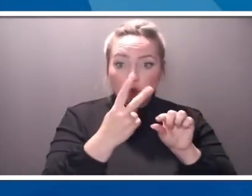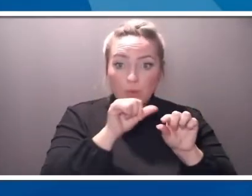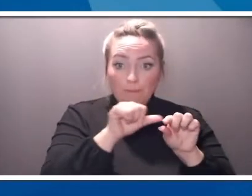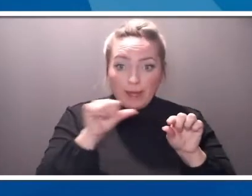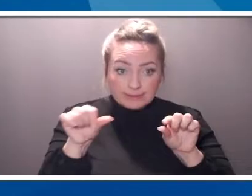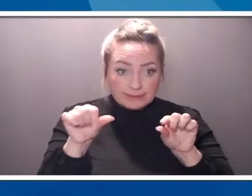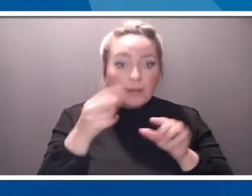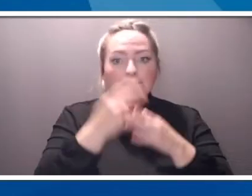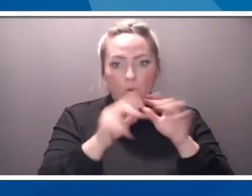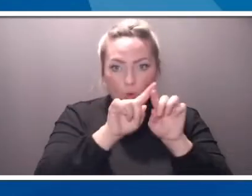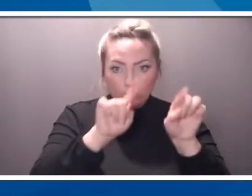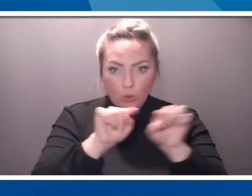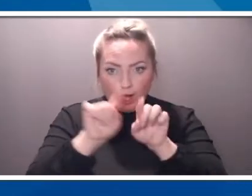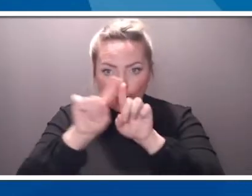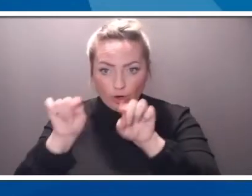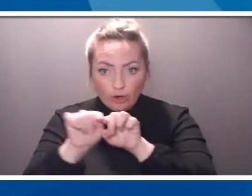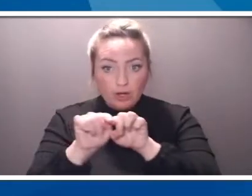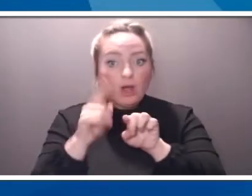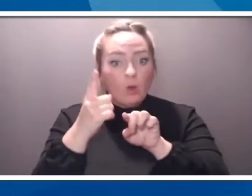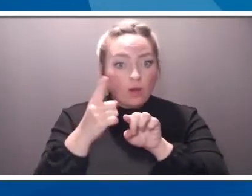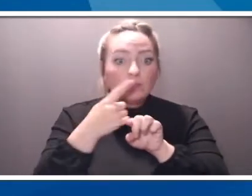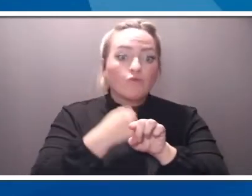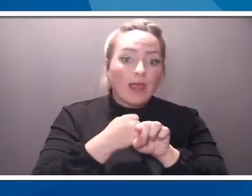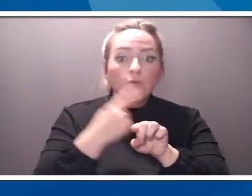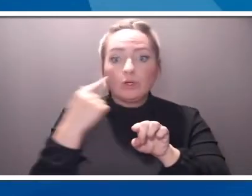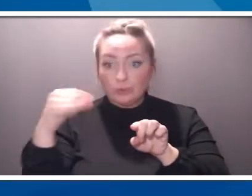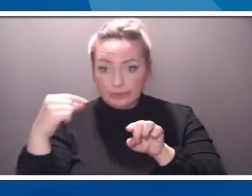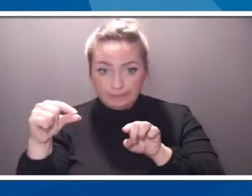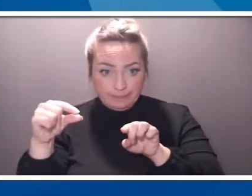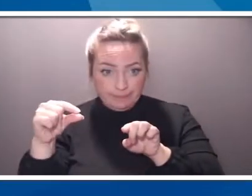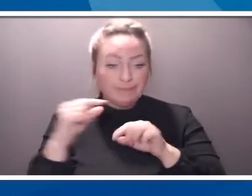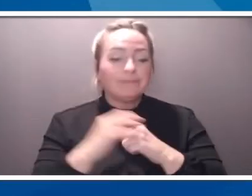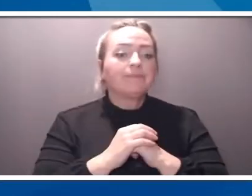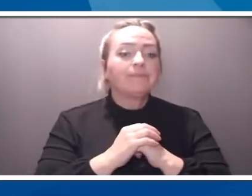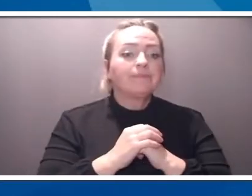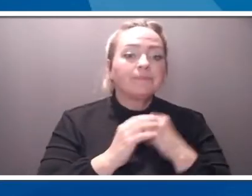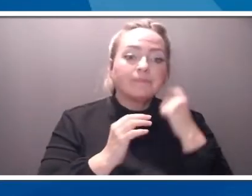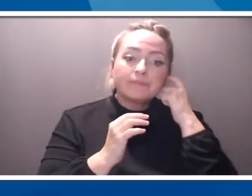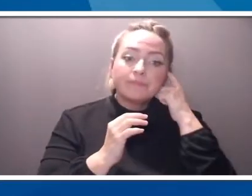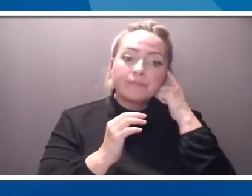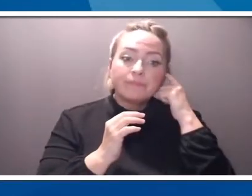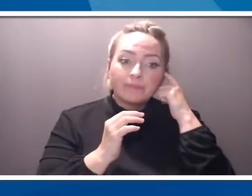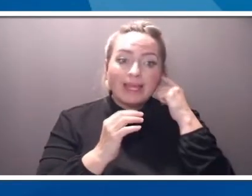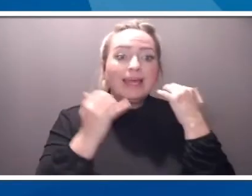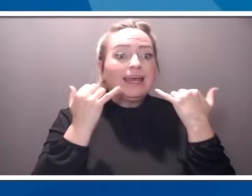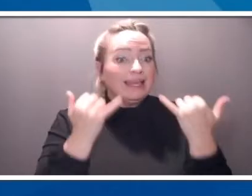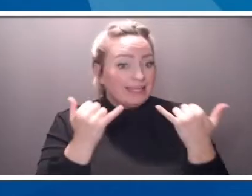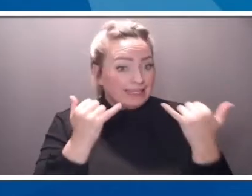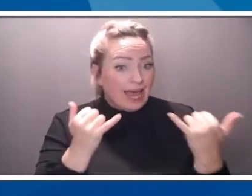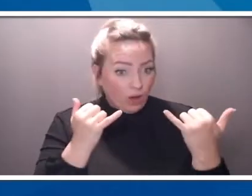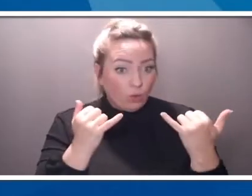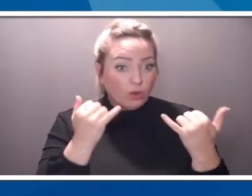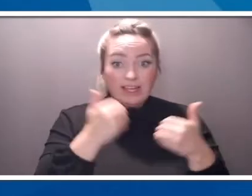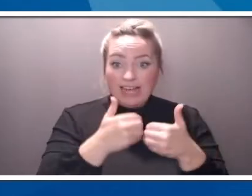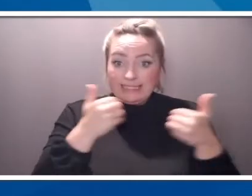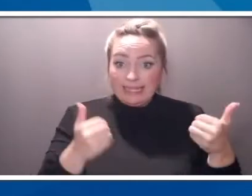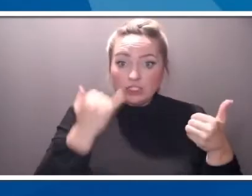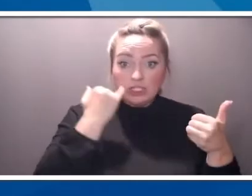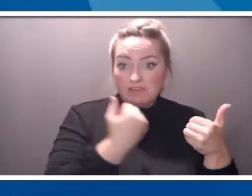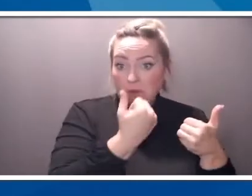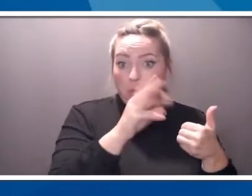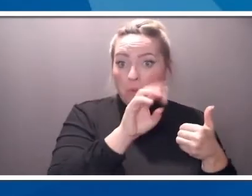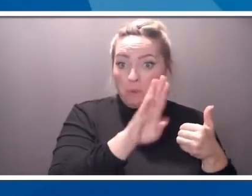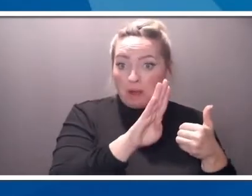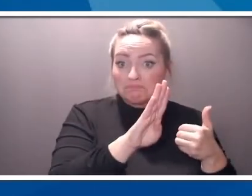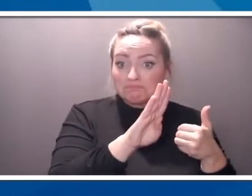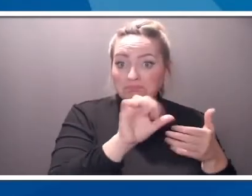the second row, I've got two buttons that are both square. One is red, one is green. Now, in isolation, if a web